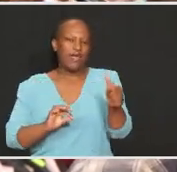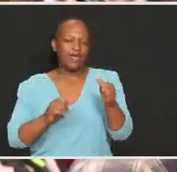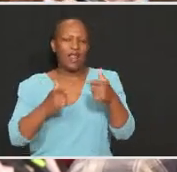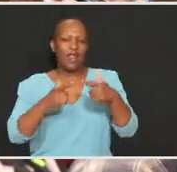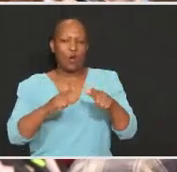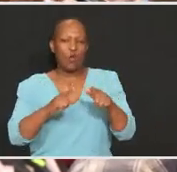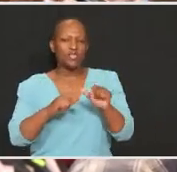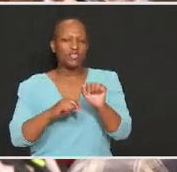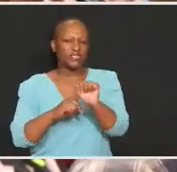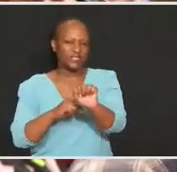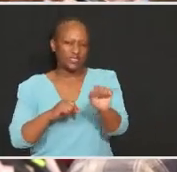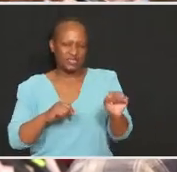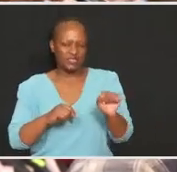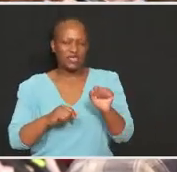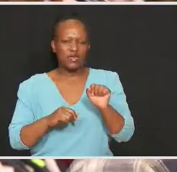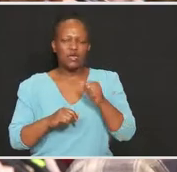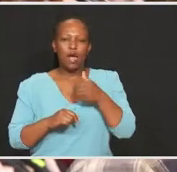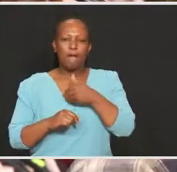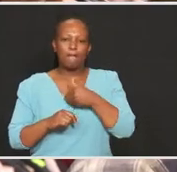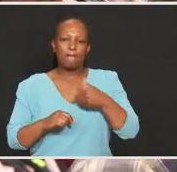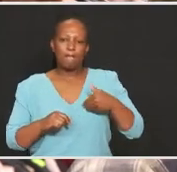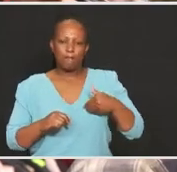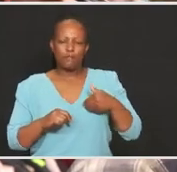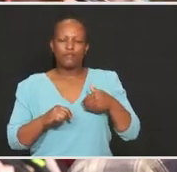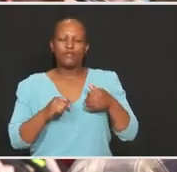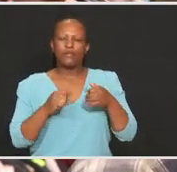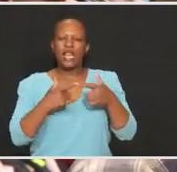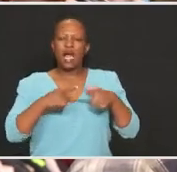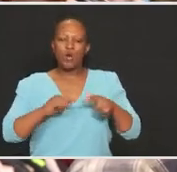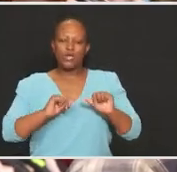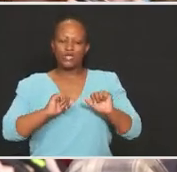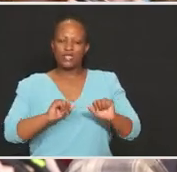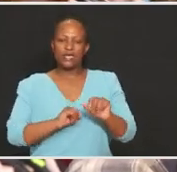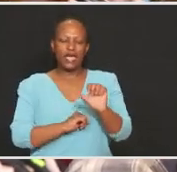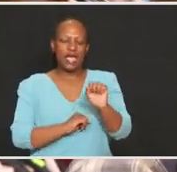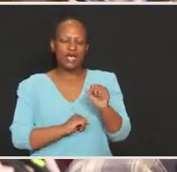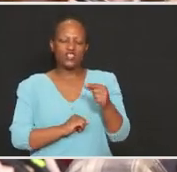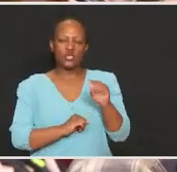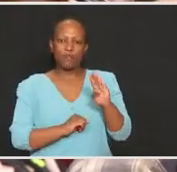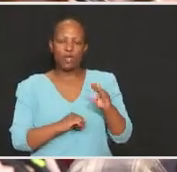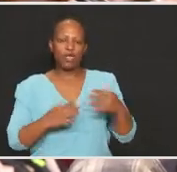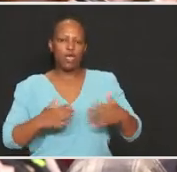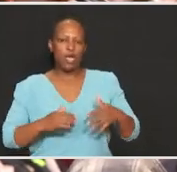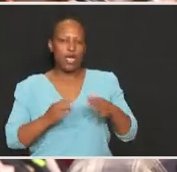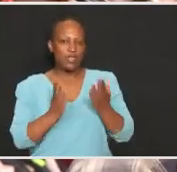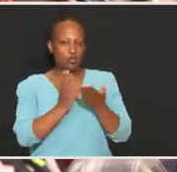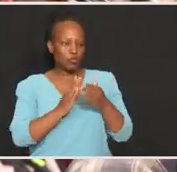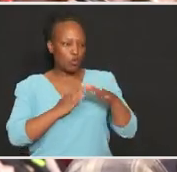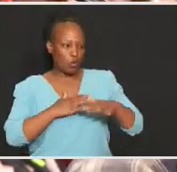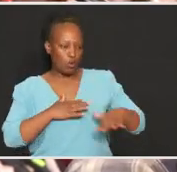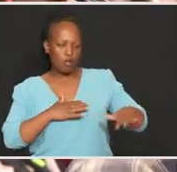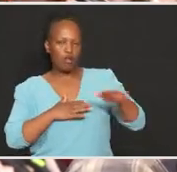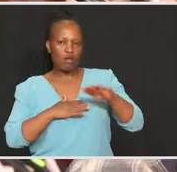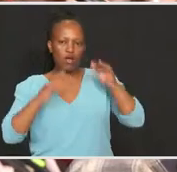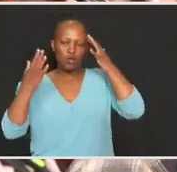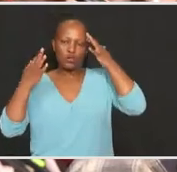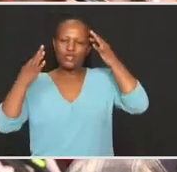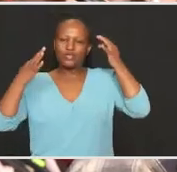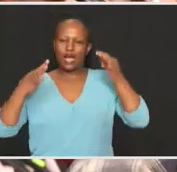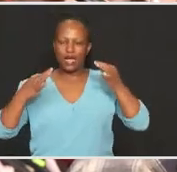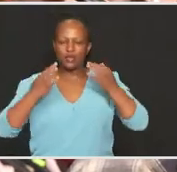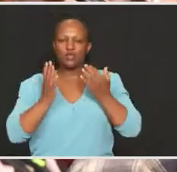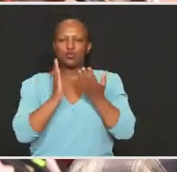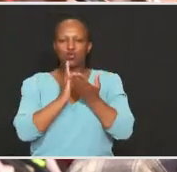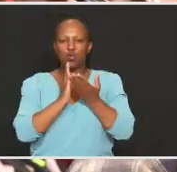language and that is where the sgb of that school plays an important role when determining the language